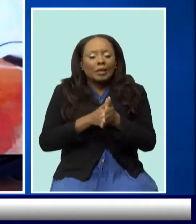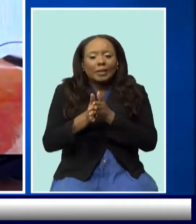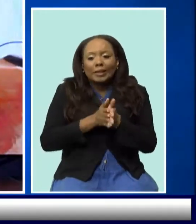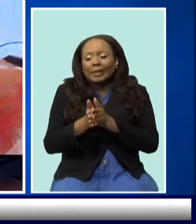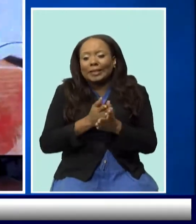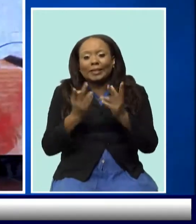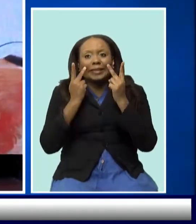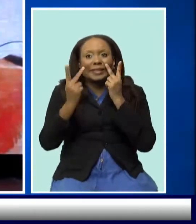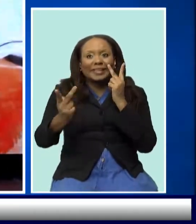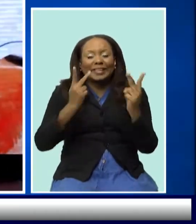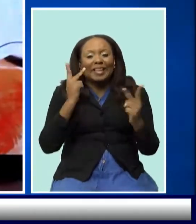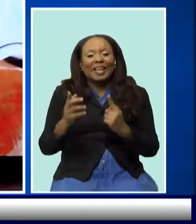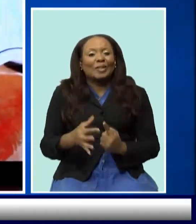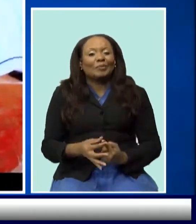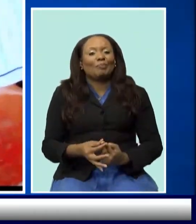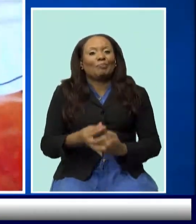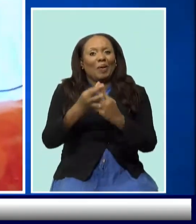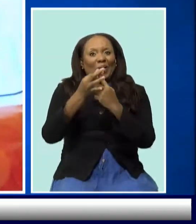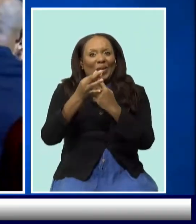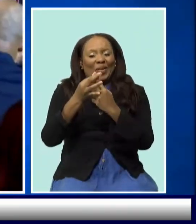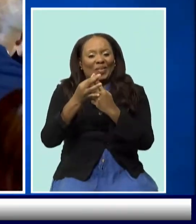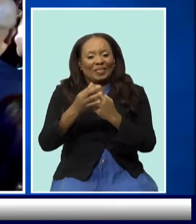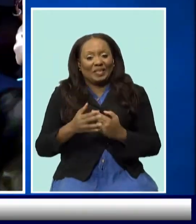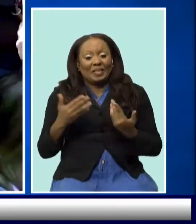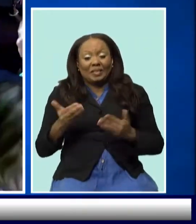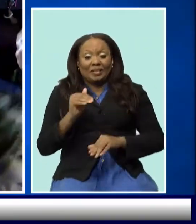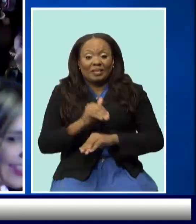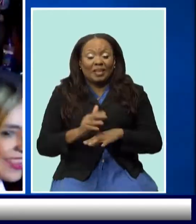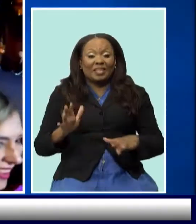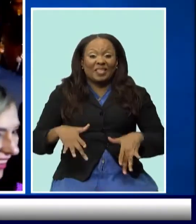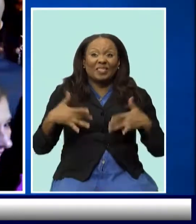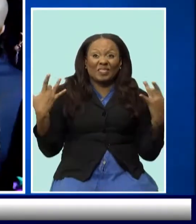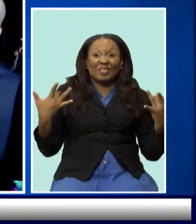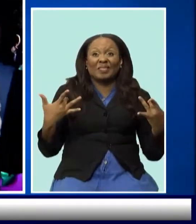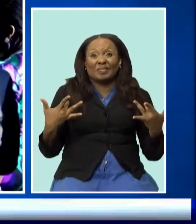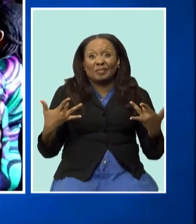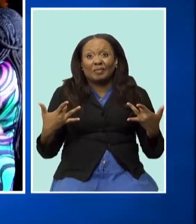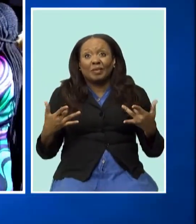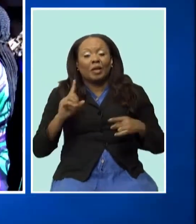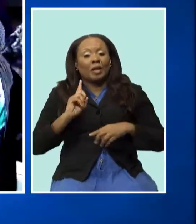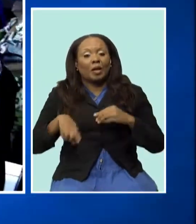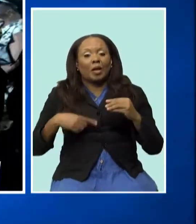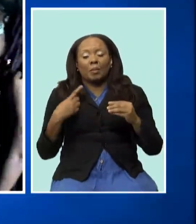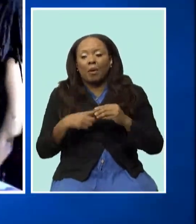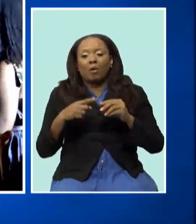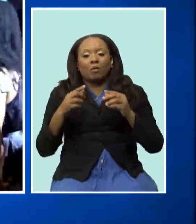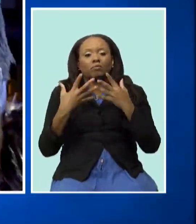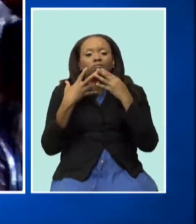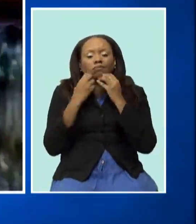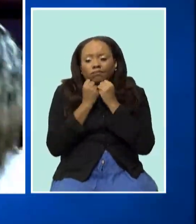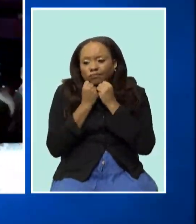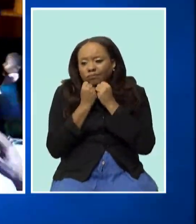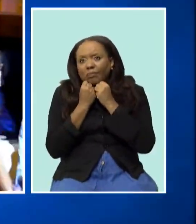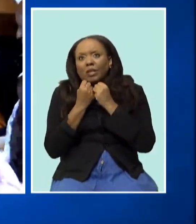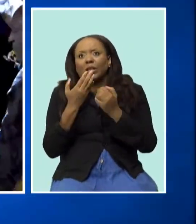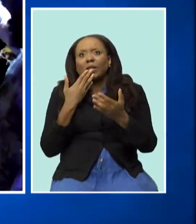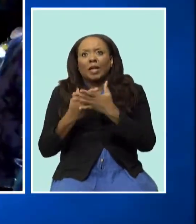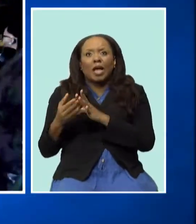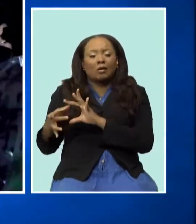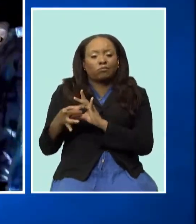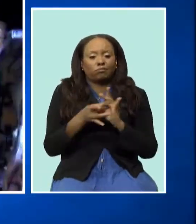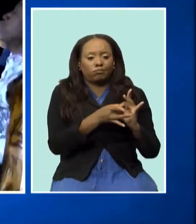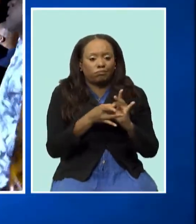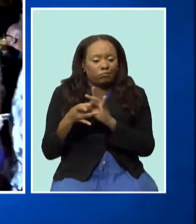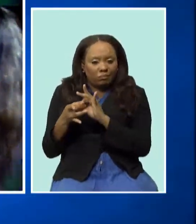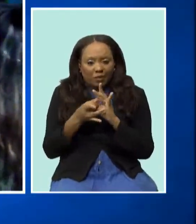uniqueness here tonight. Tonight's event is testament to the value of maintaining relationships as we prepare